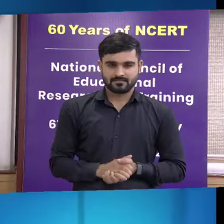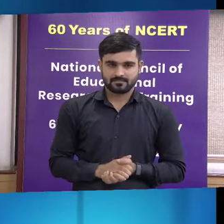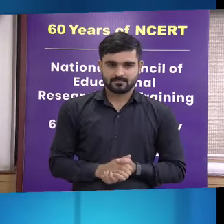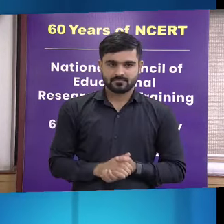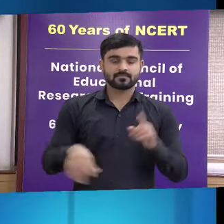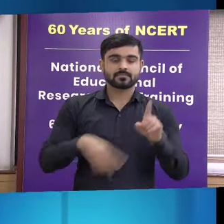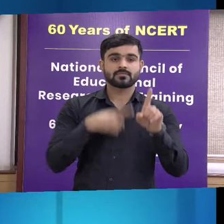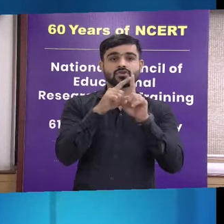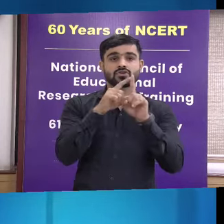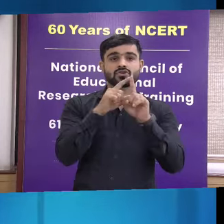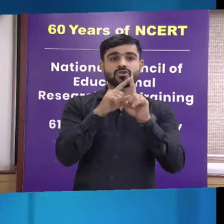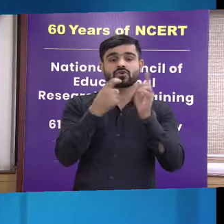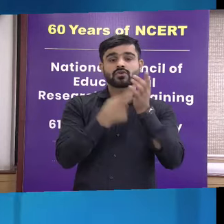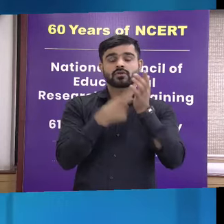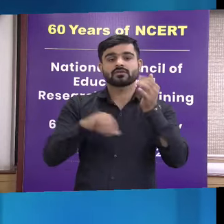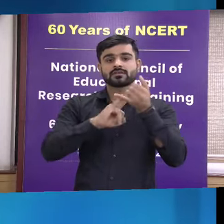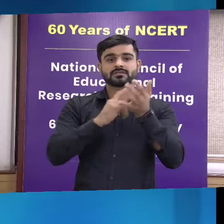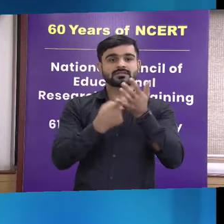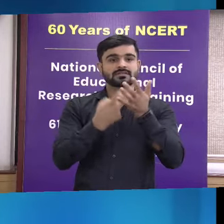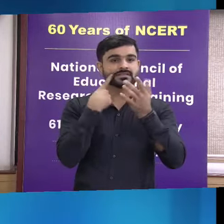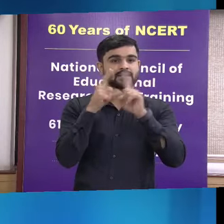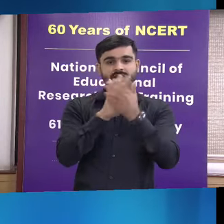Professor